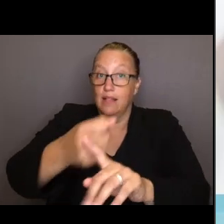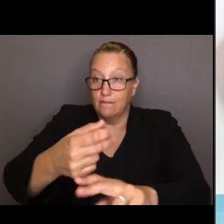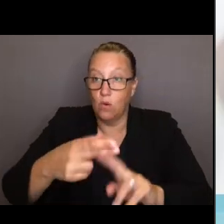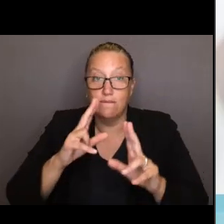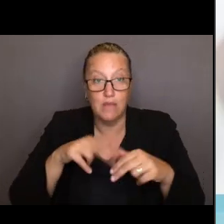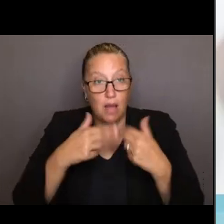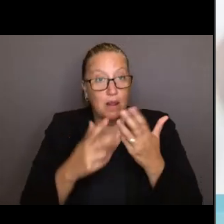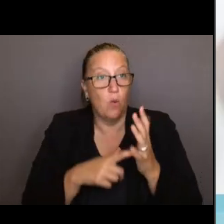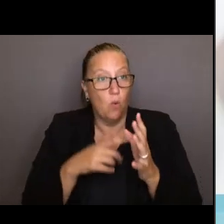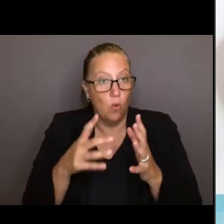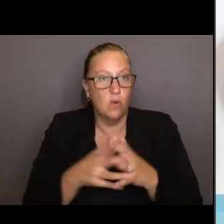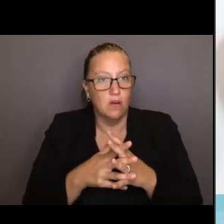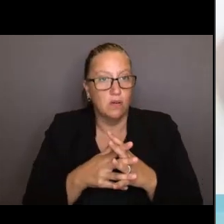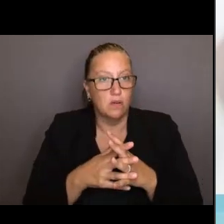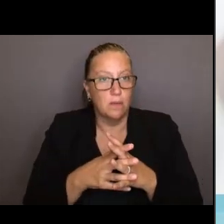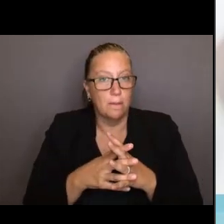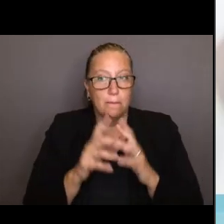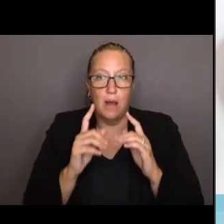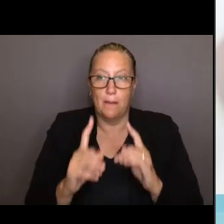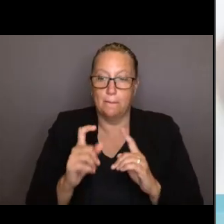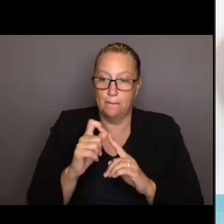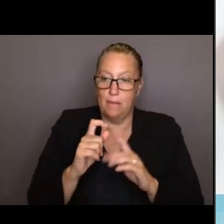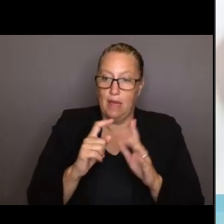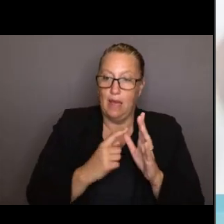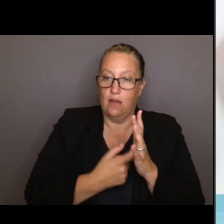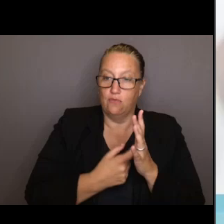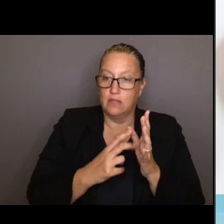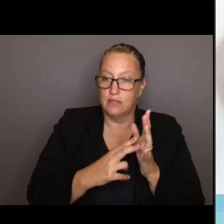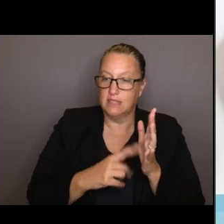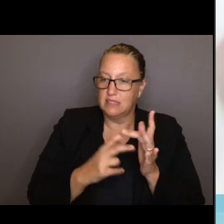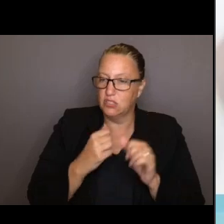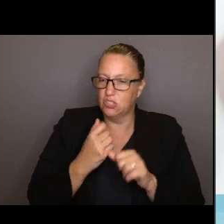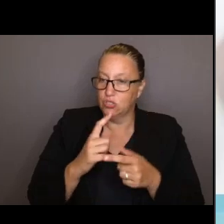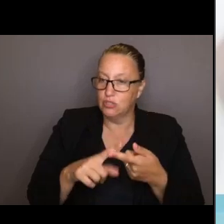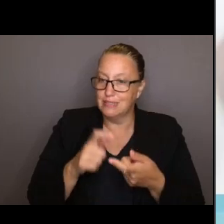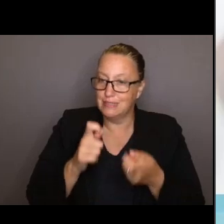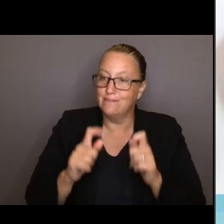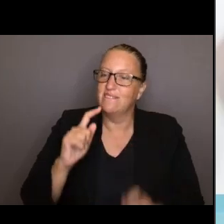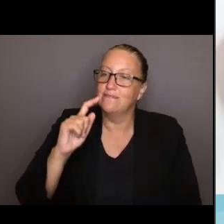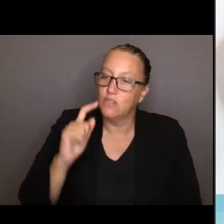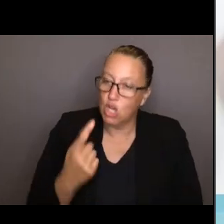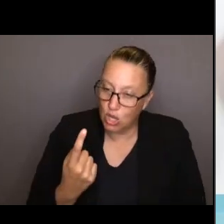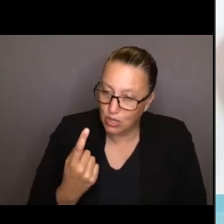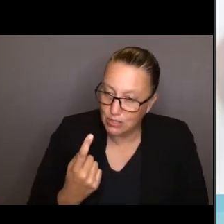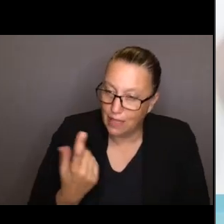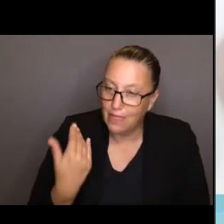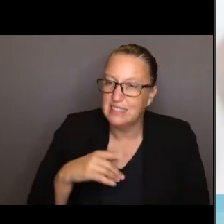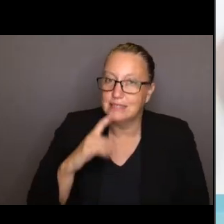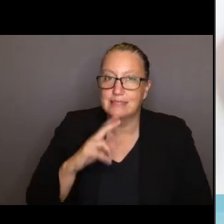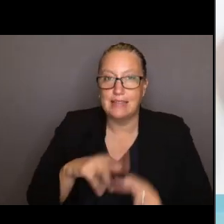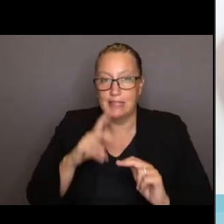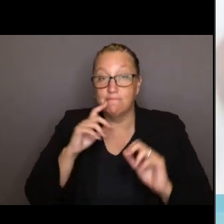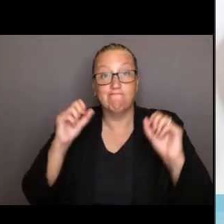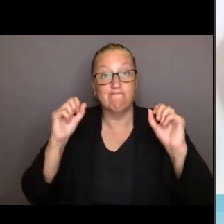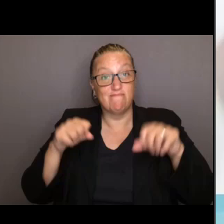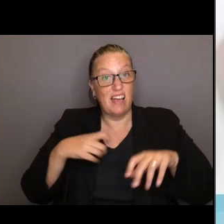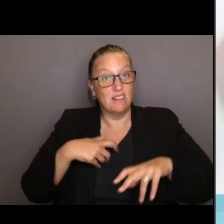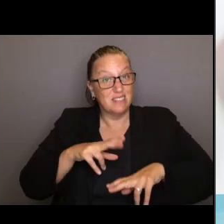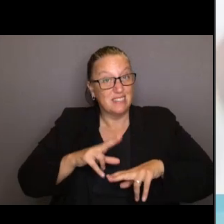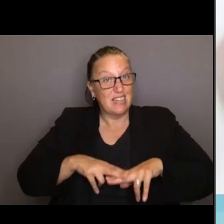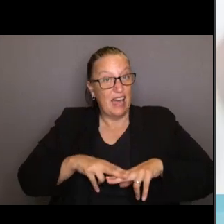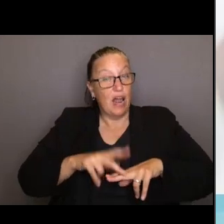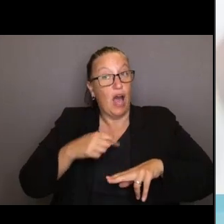So if the parentage testing is done first, and then it's a question of dad saying, okay, I am now dad, I want to